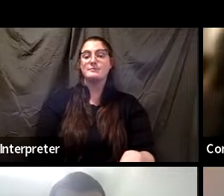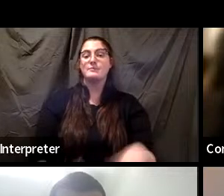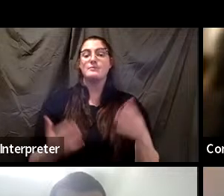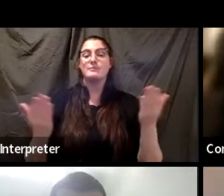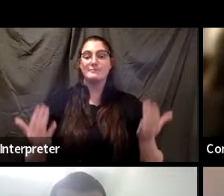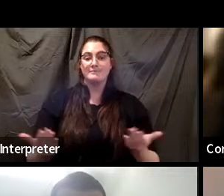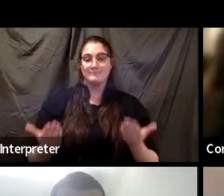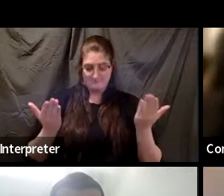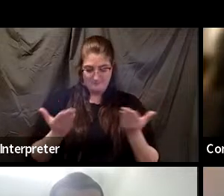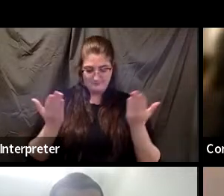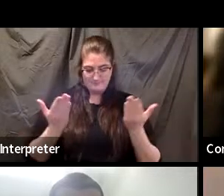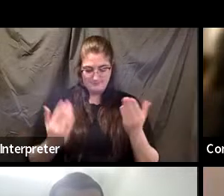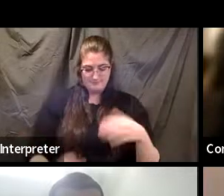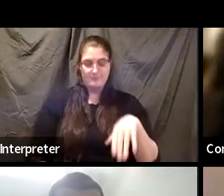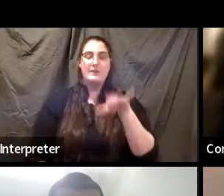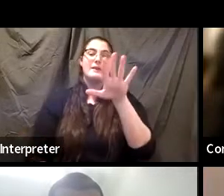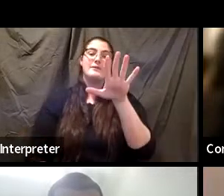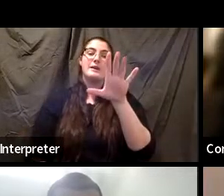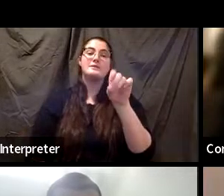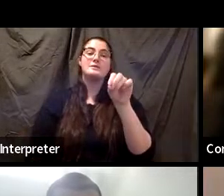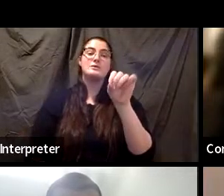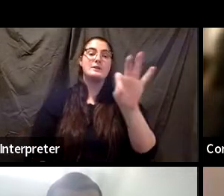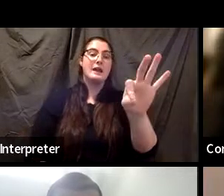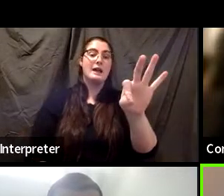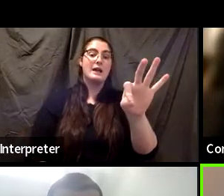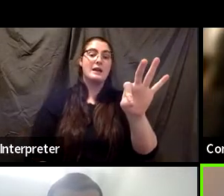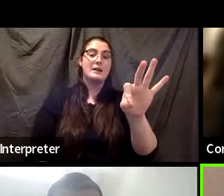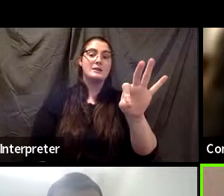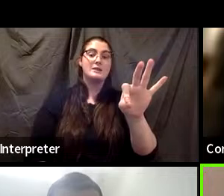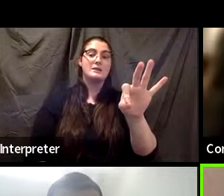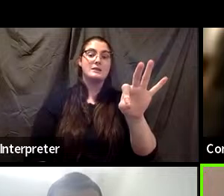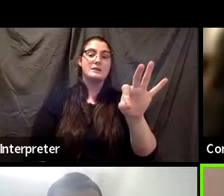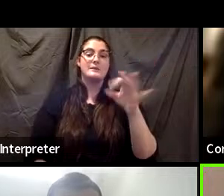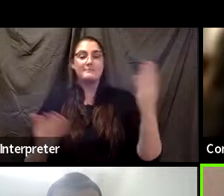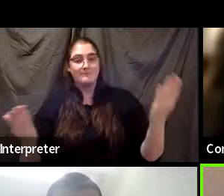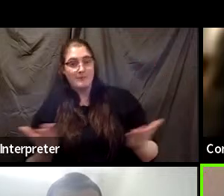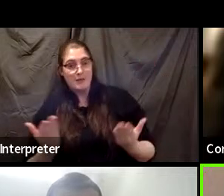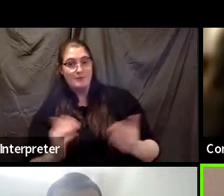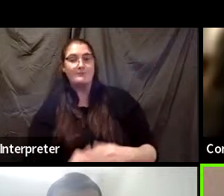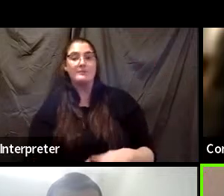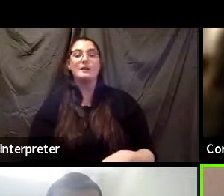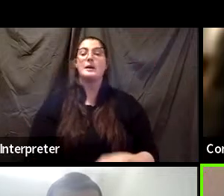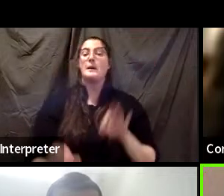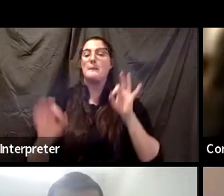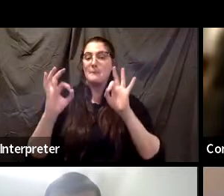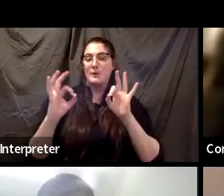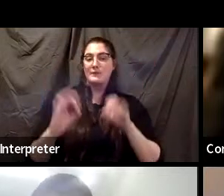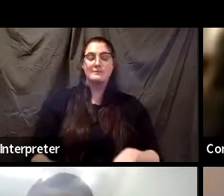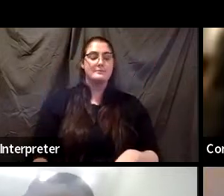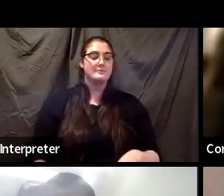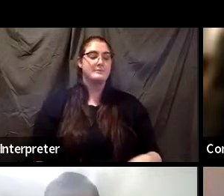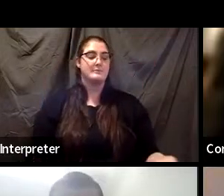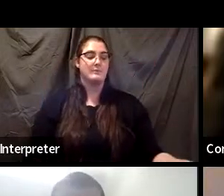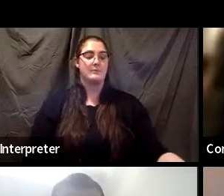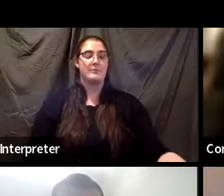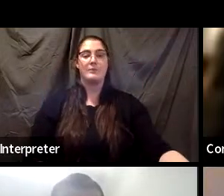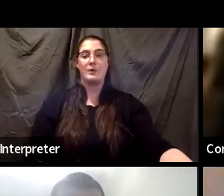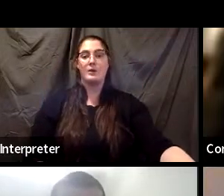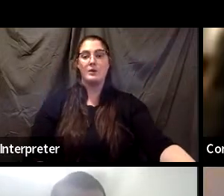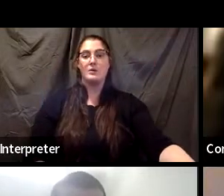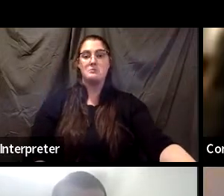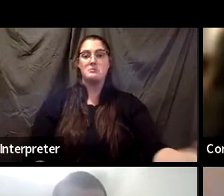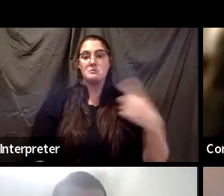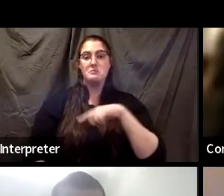Present. And 5D09. Present. Perfect. So we have a quorum